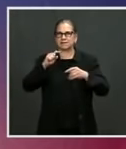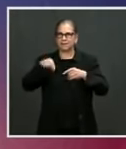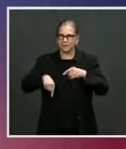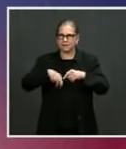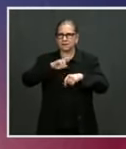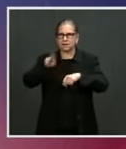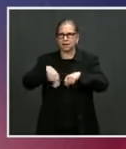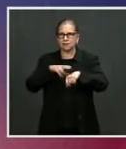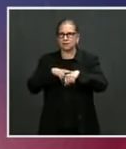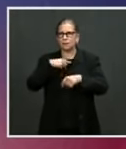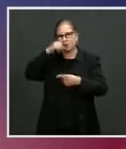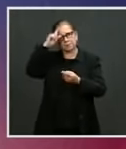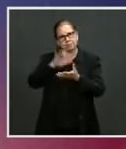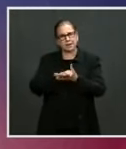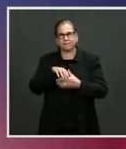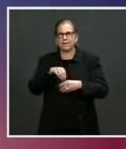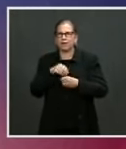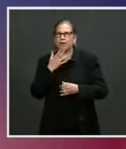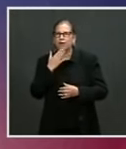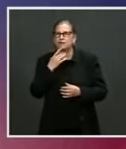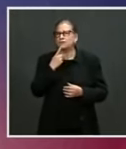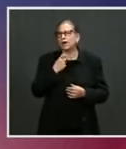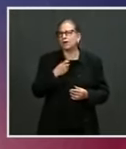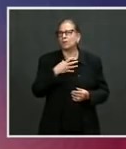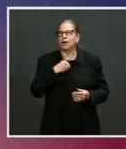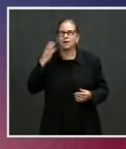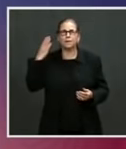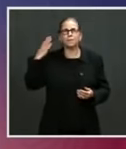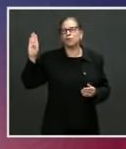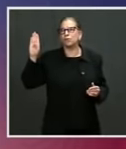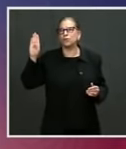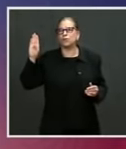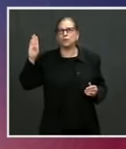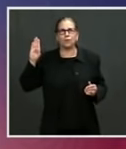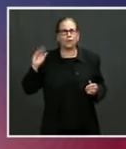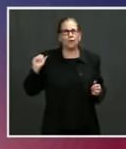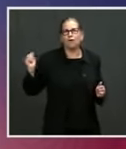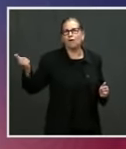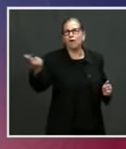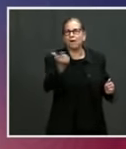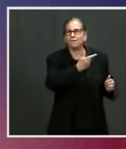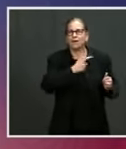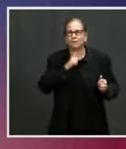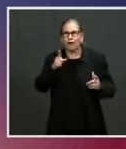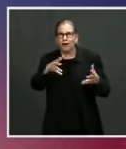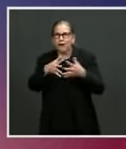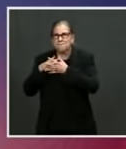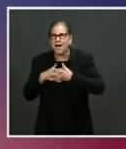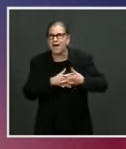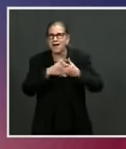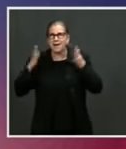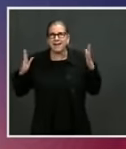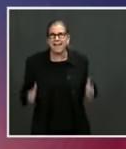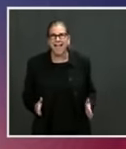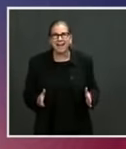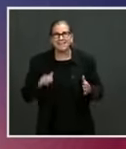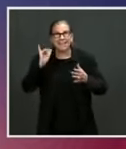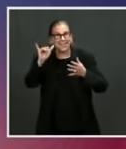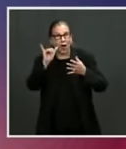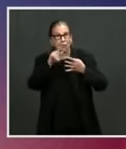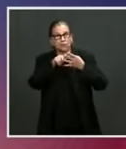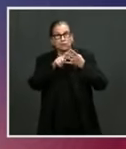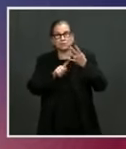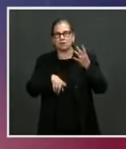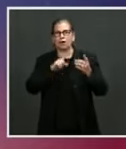blue, all of us are Americans. And we hold these truths to be self-evident, that